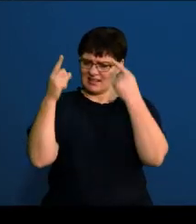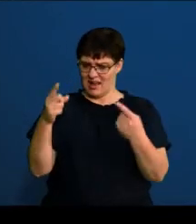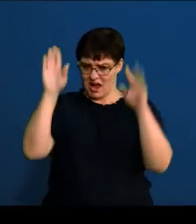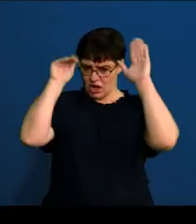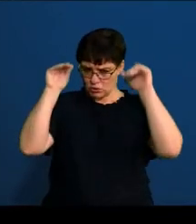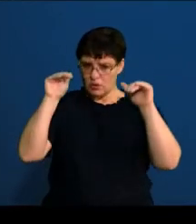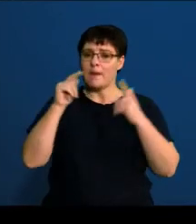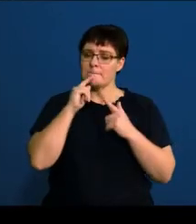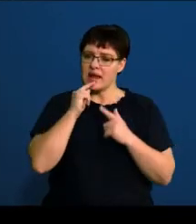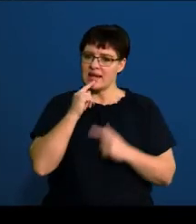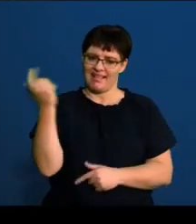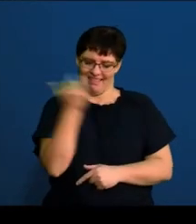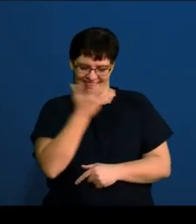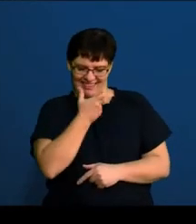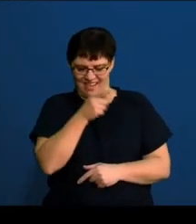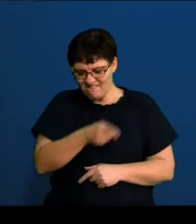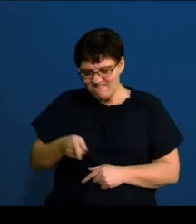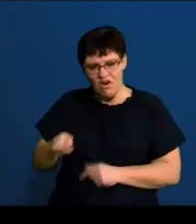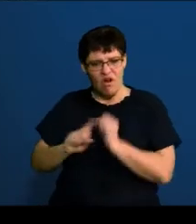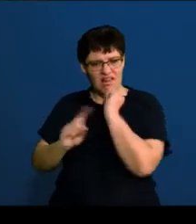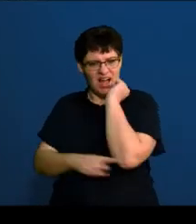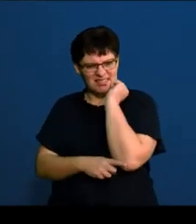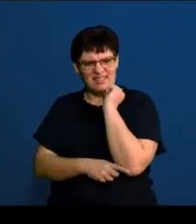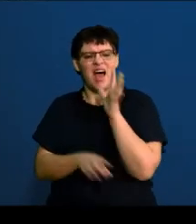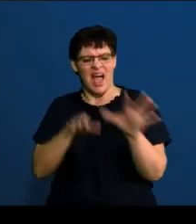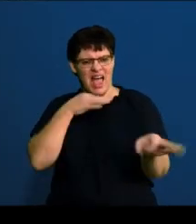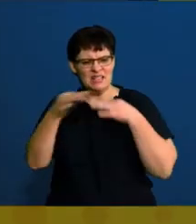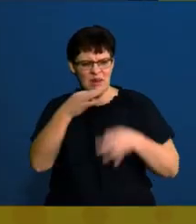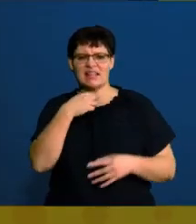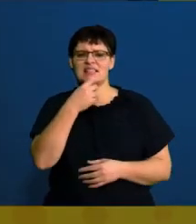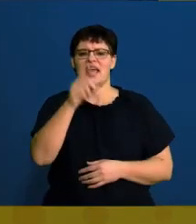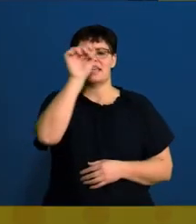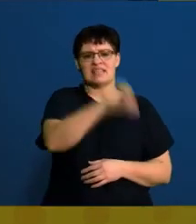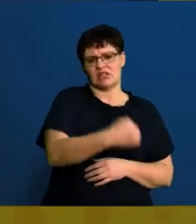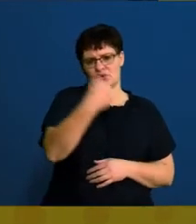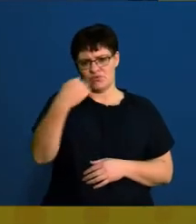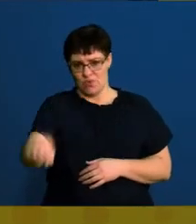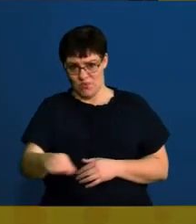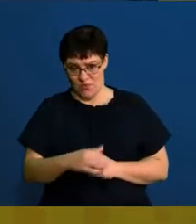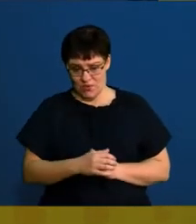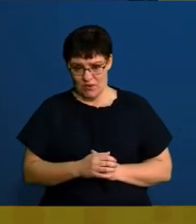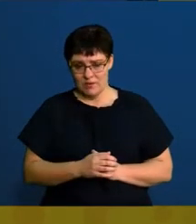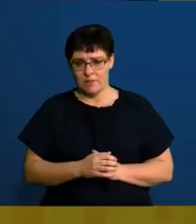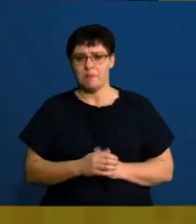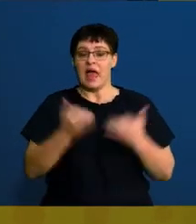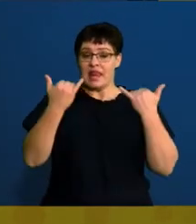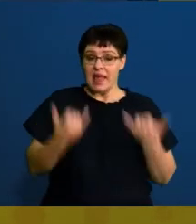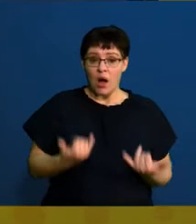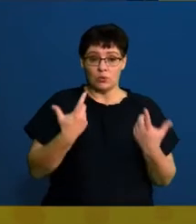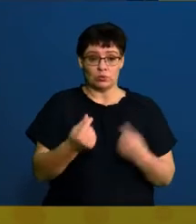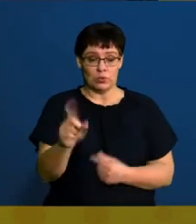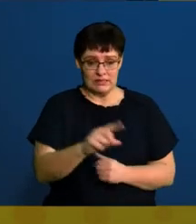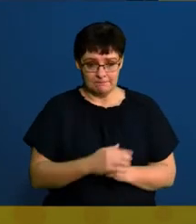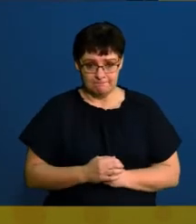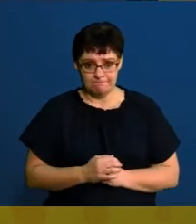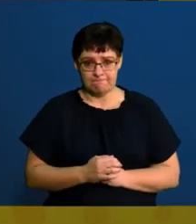creating the humor in frame 6? Substantiate your answer. Here, basically what we do is we look